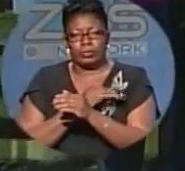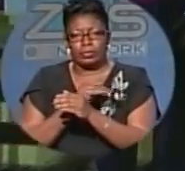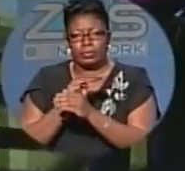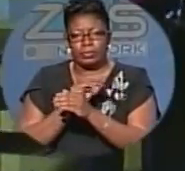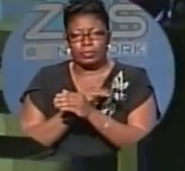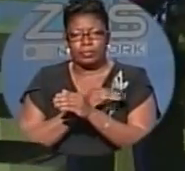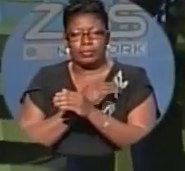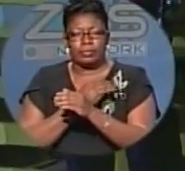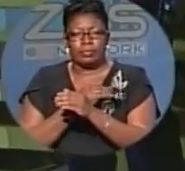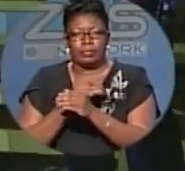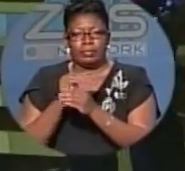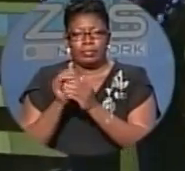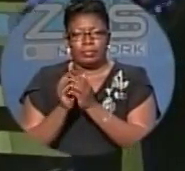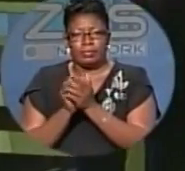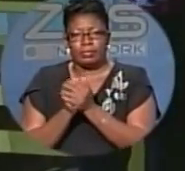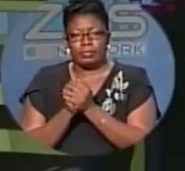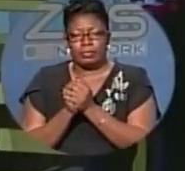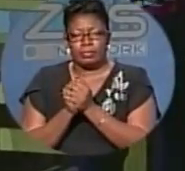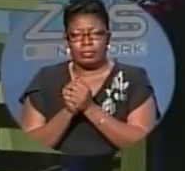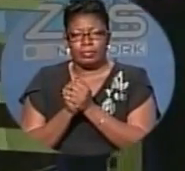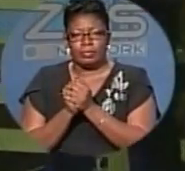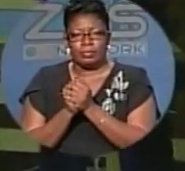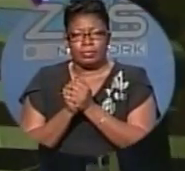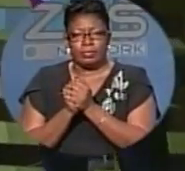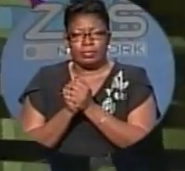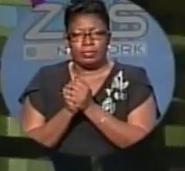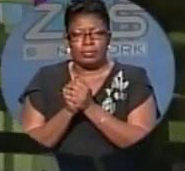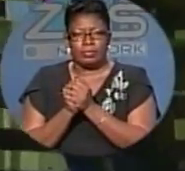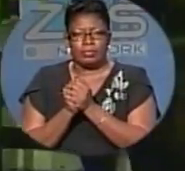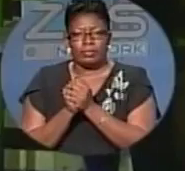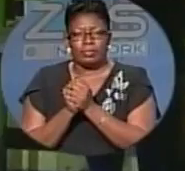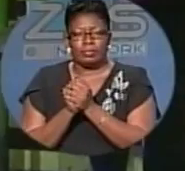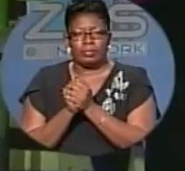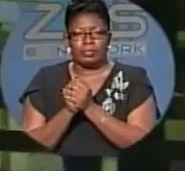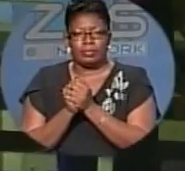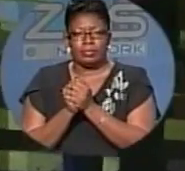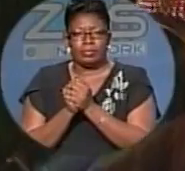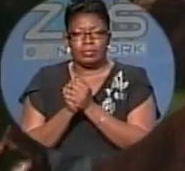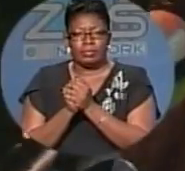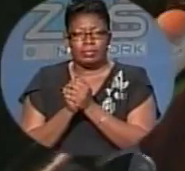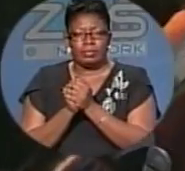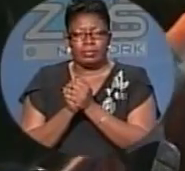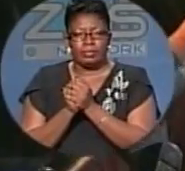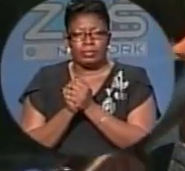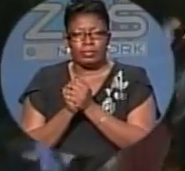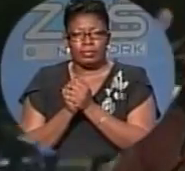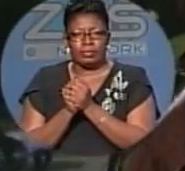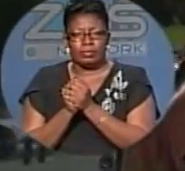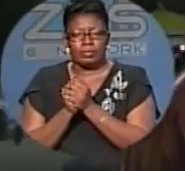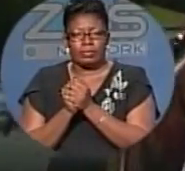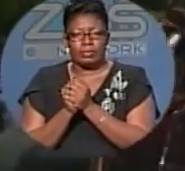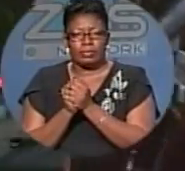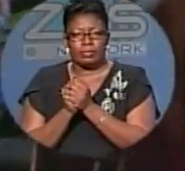child. Come on out, hold your hand.